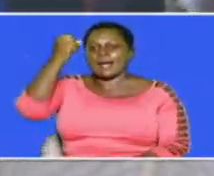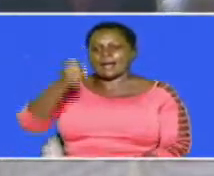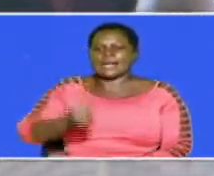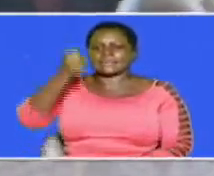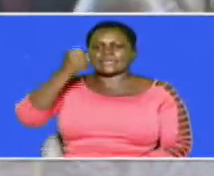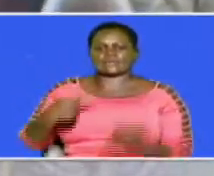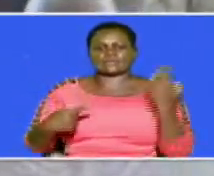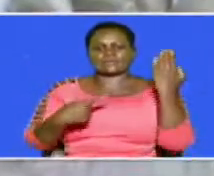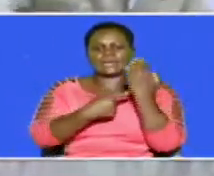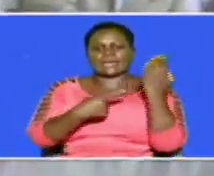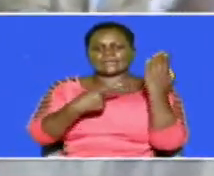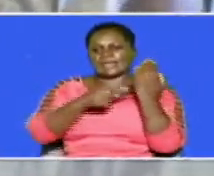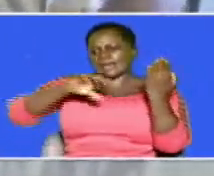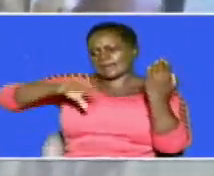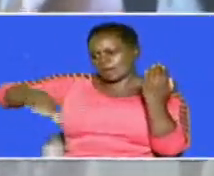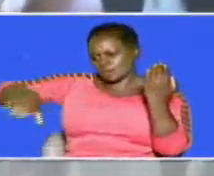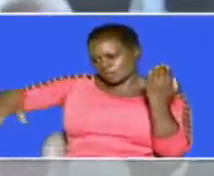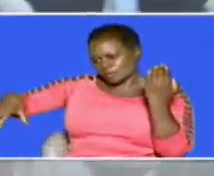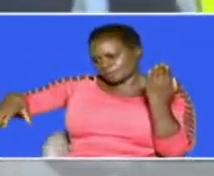Taita Taveta counties.